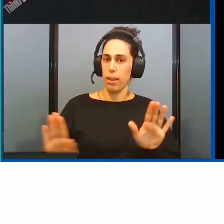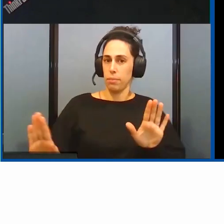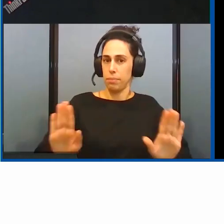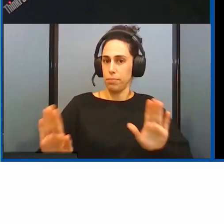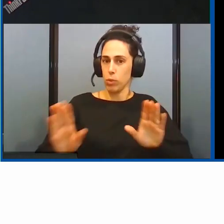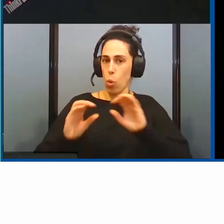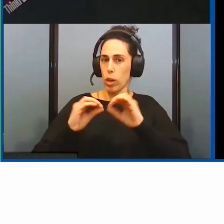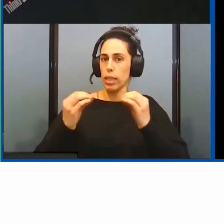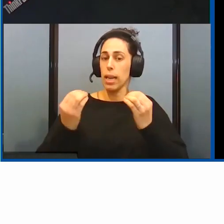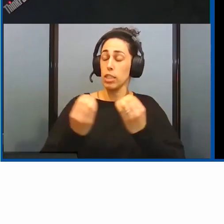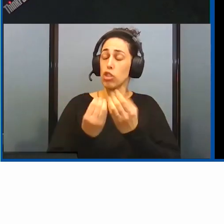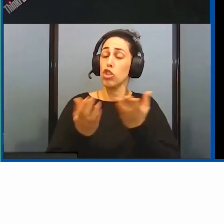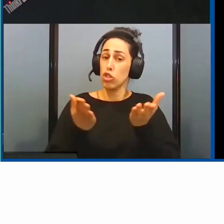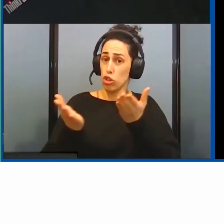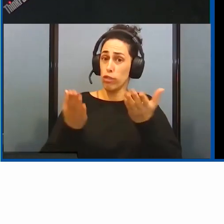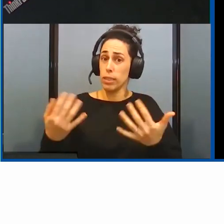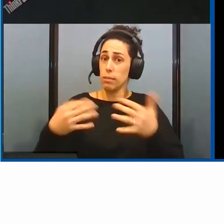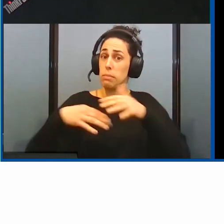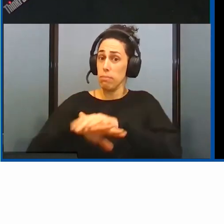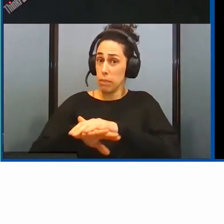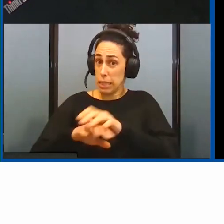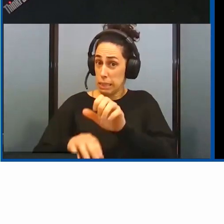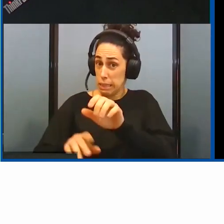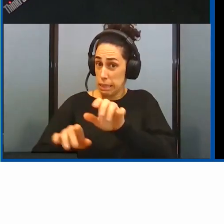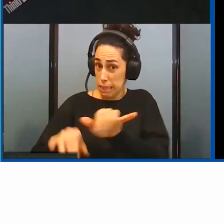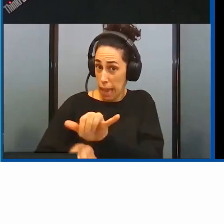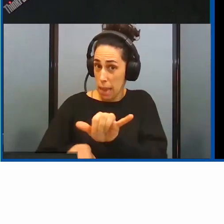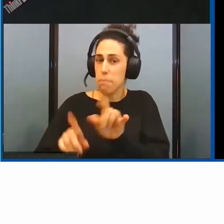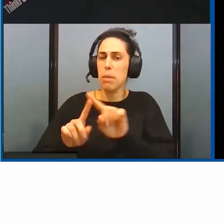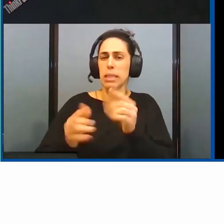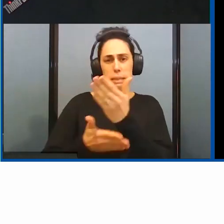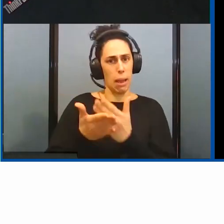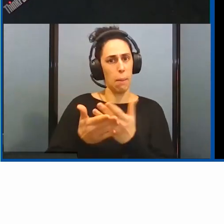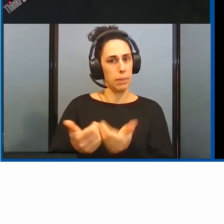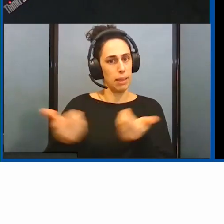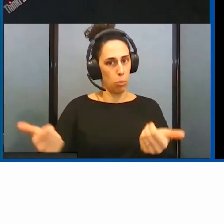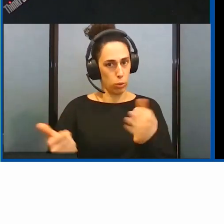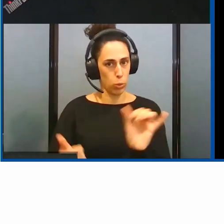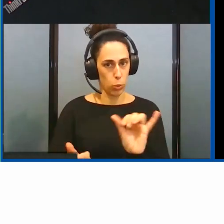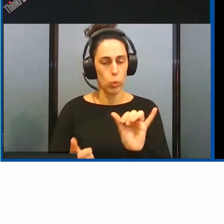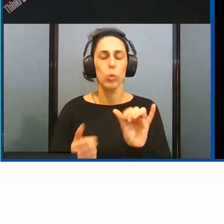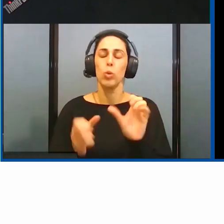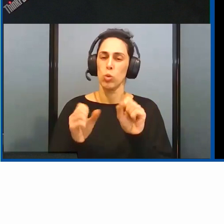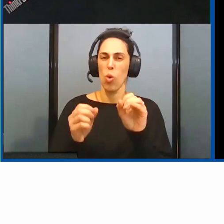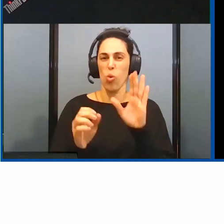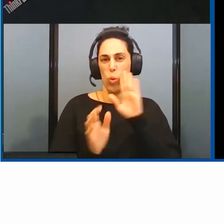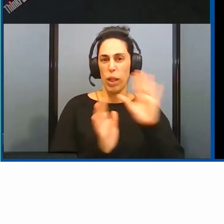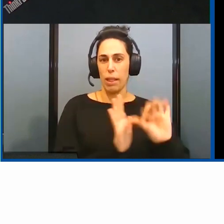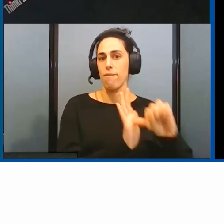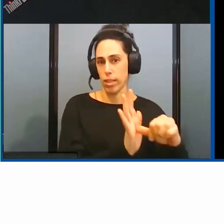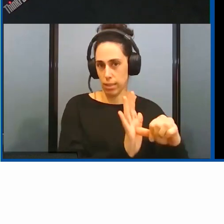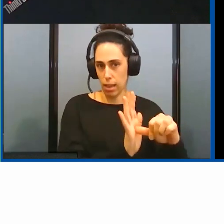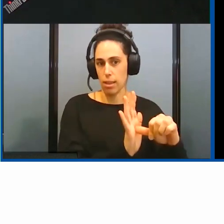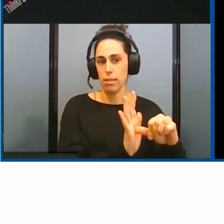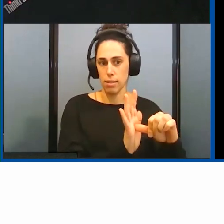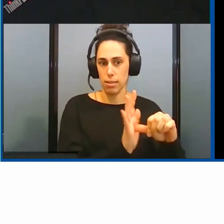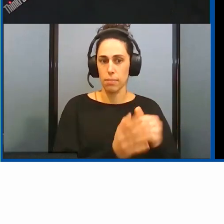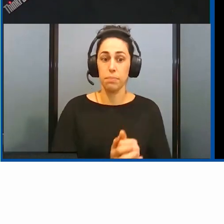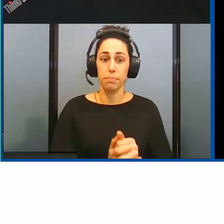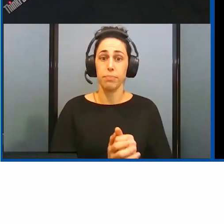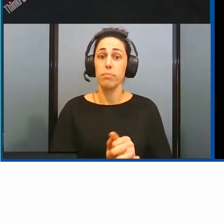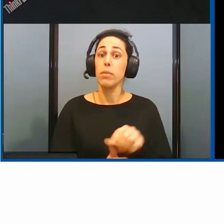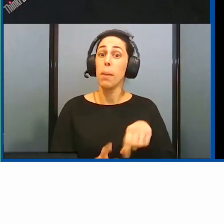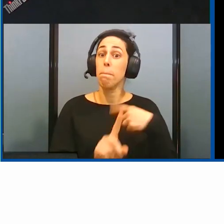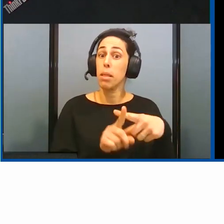in services, but also some very key distinctions that are important. I'm also going to talk about Legal Aid Ontario and the legal clinics and how